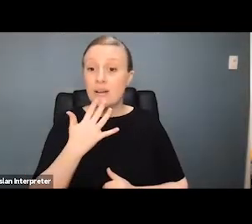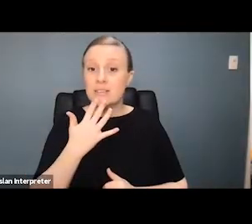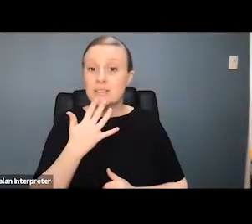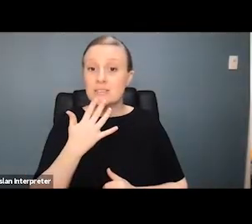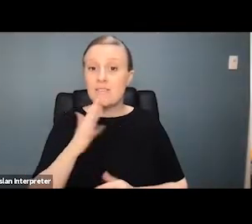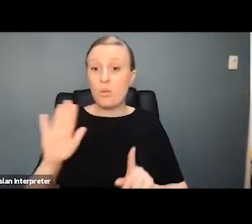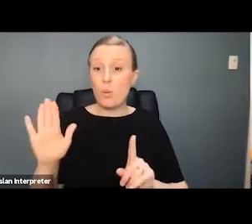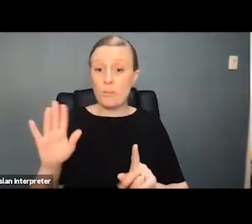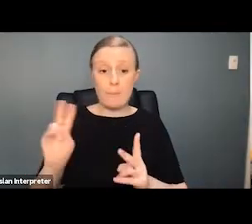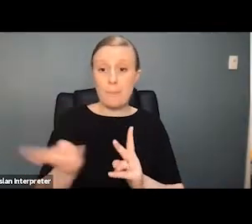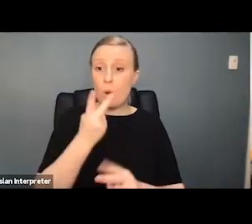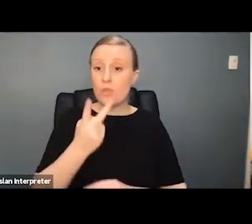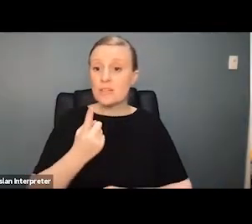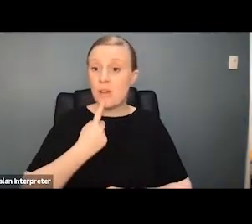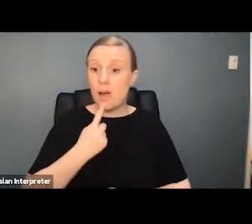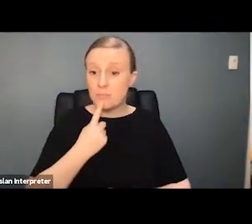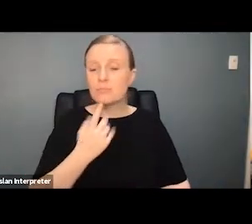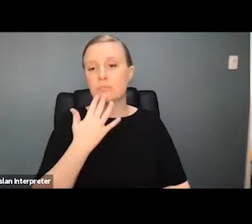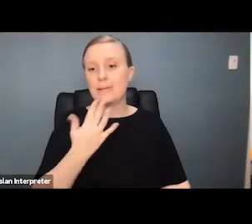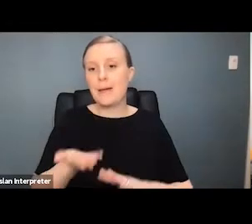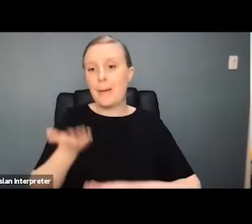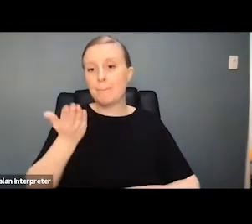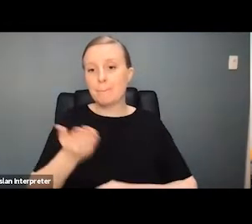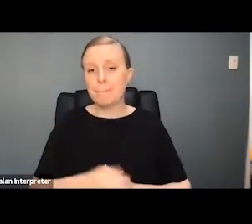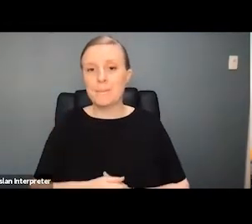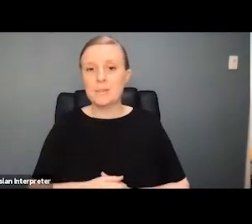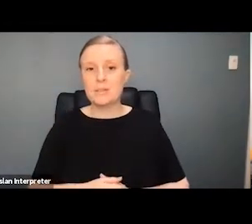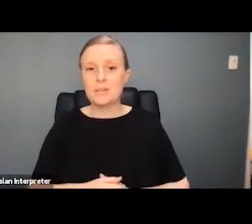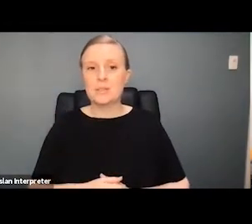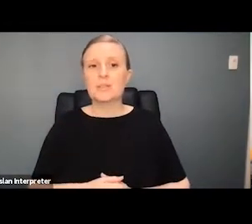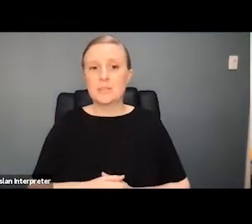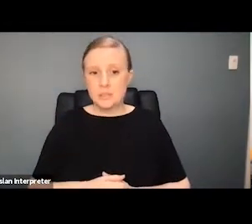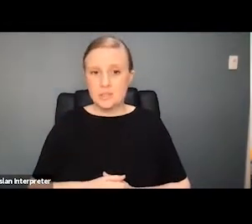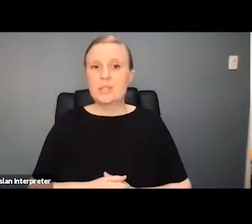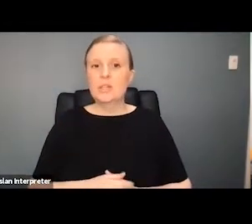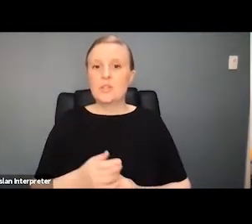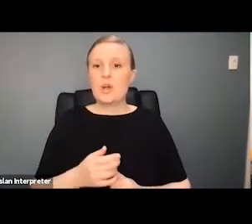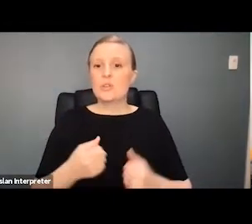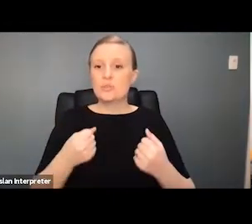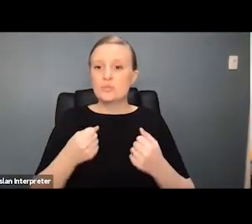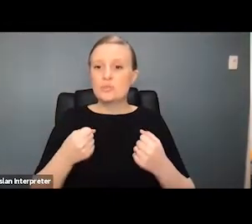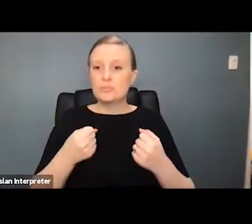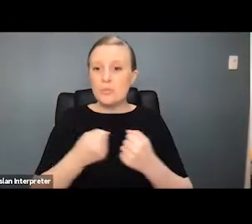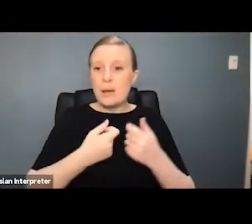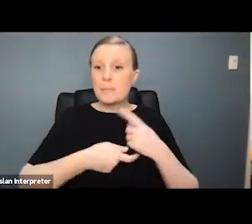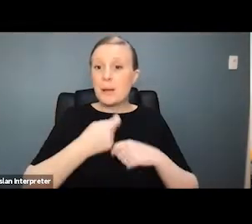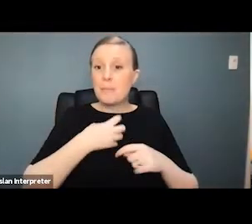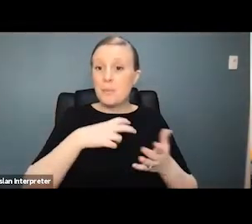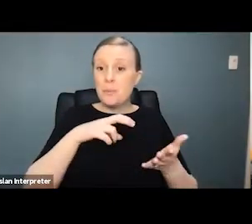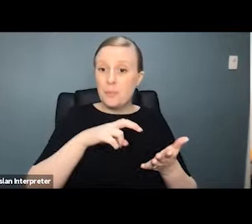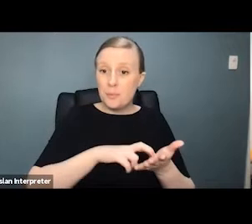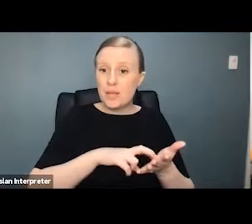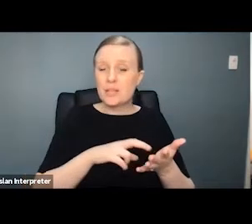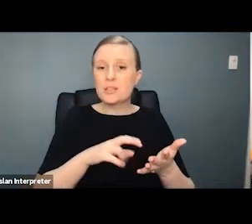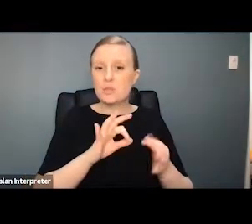of pointing in the right direction. So purity is down, availability is down, price is up, indicating to us that there may have been a disruption to the